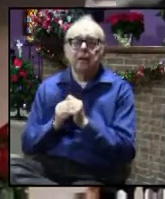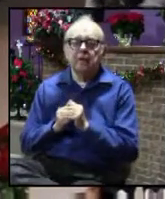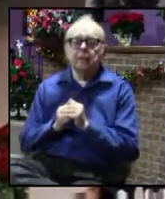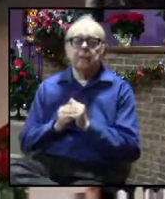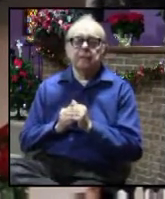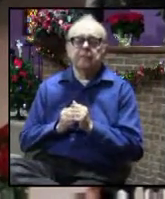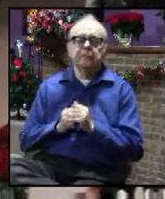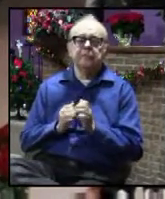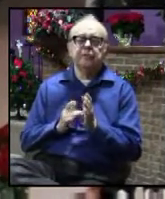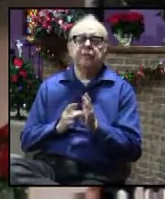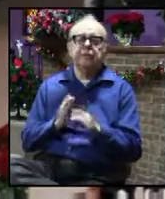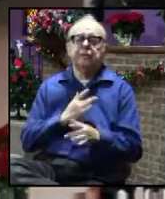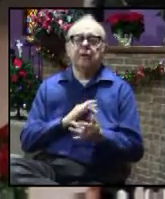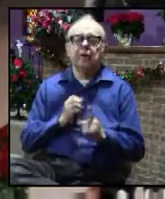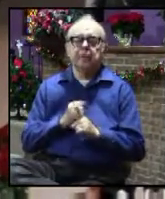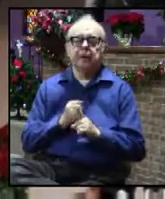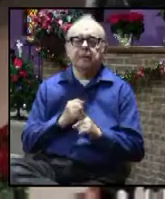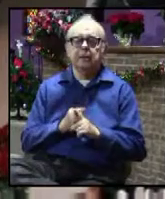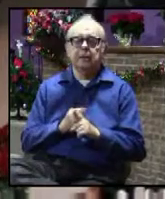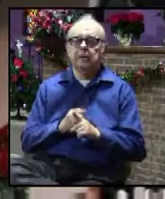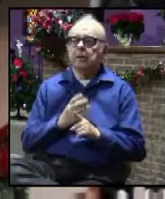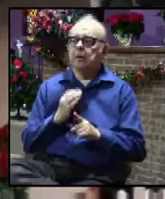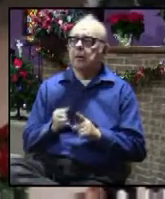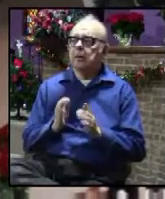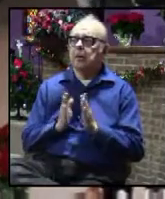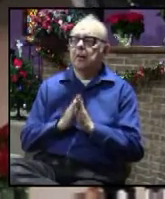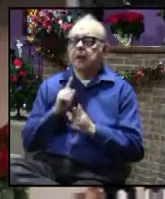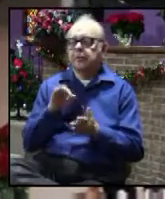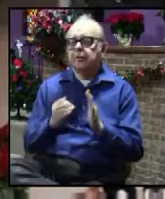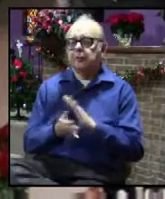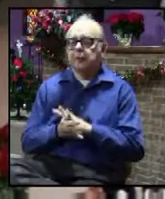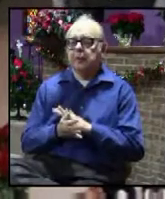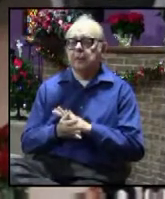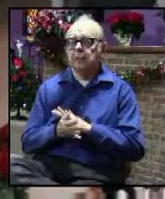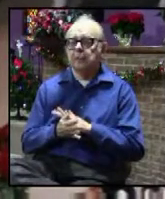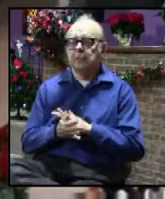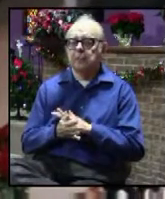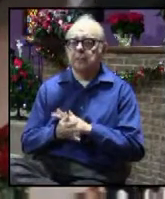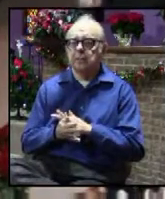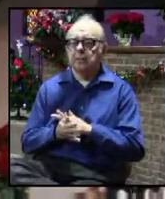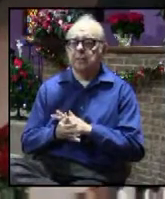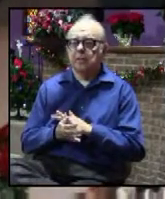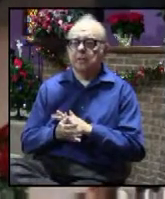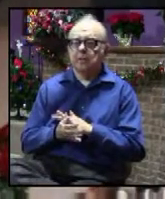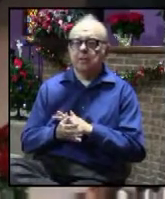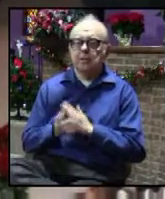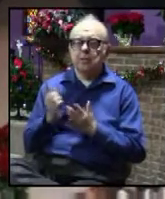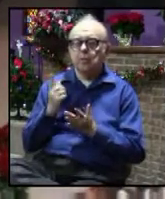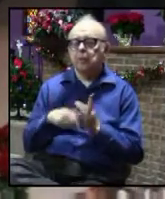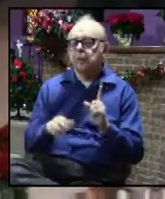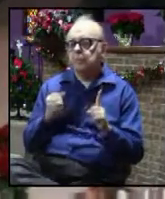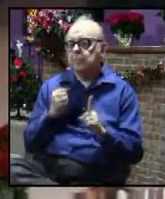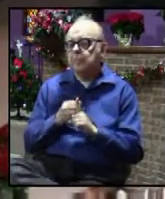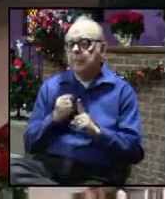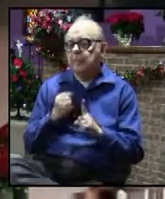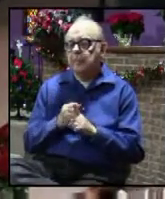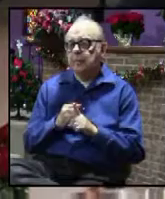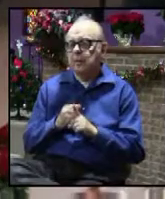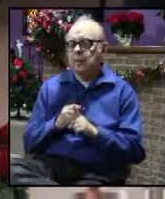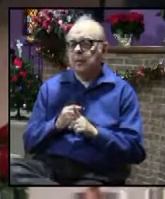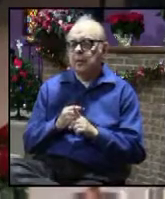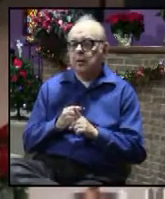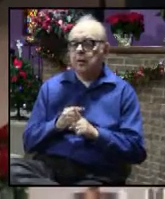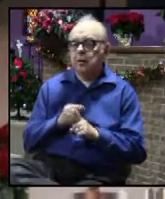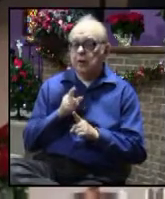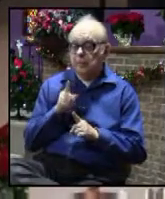his heartbeat. Amen. And that's why I ask you this morning, what rhythm are you